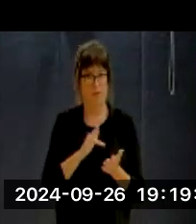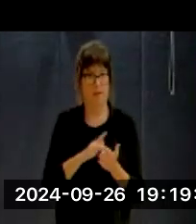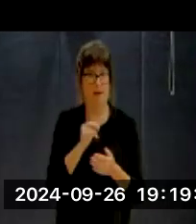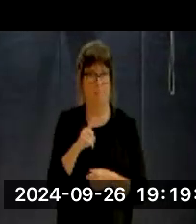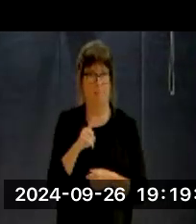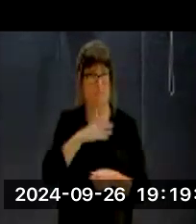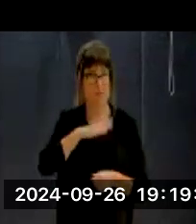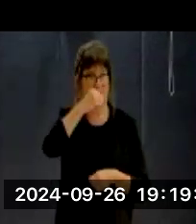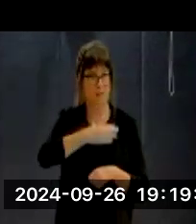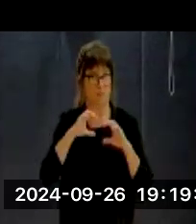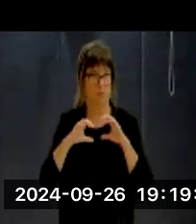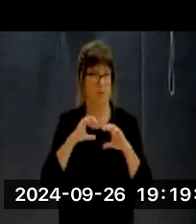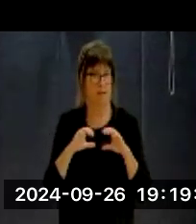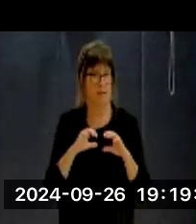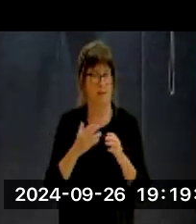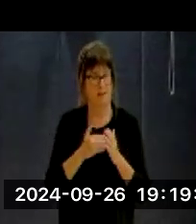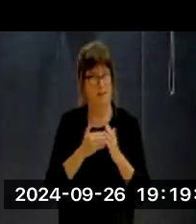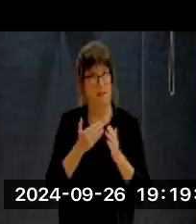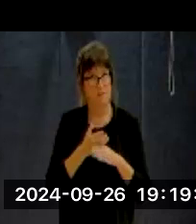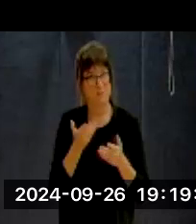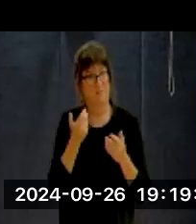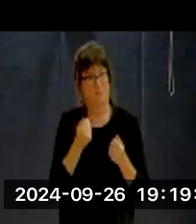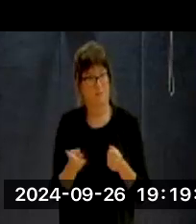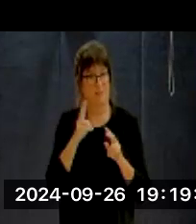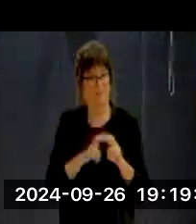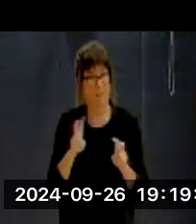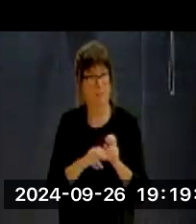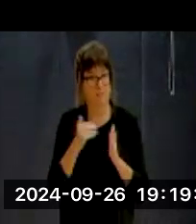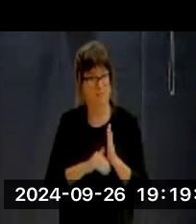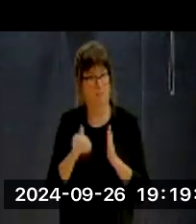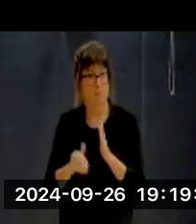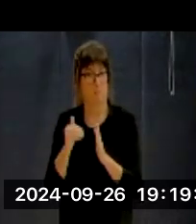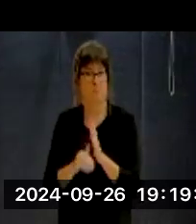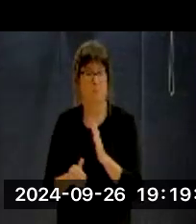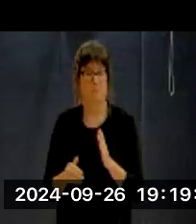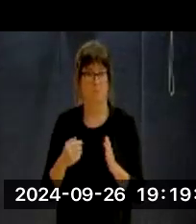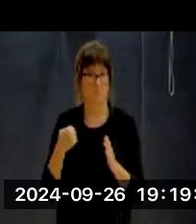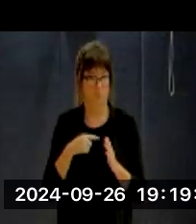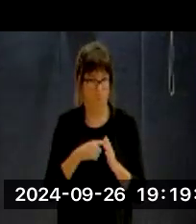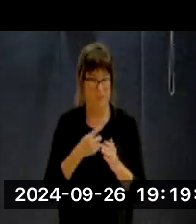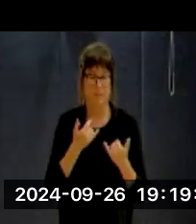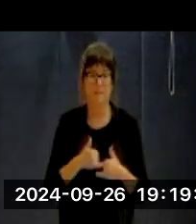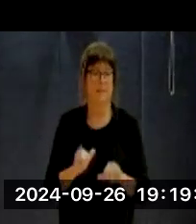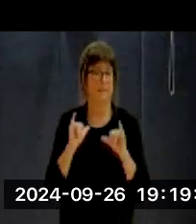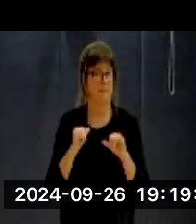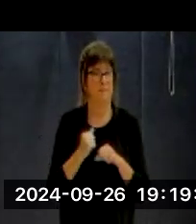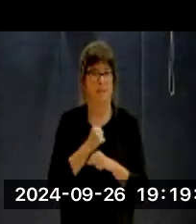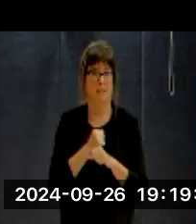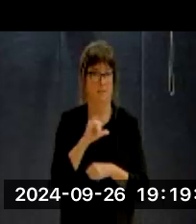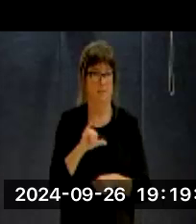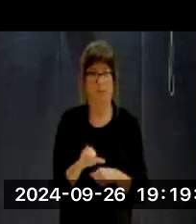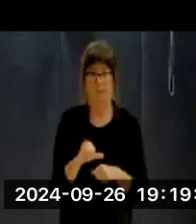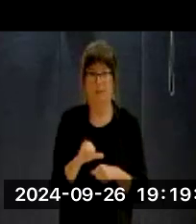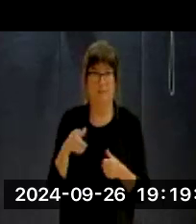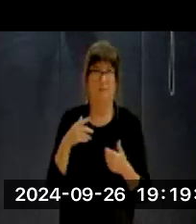after going through assessment after assessment after assessment. We fought that fight. We're fighting it now. He has an iPad.